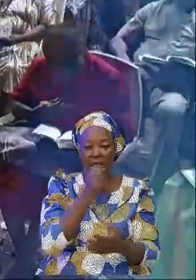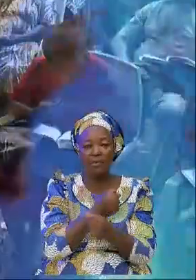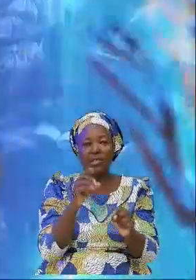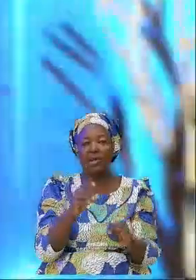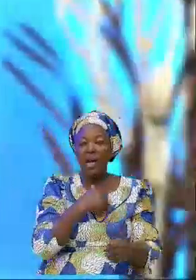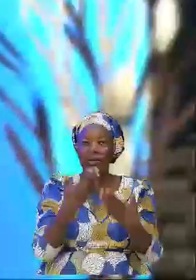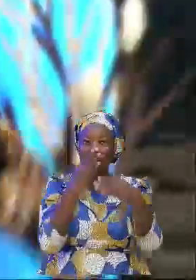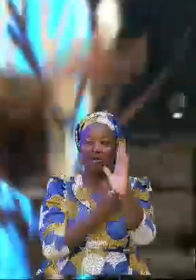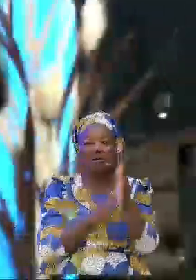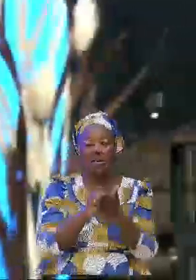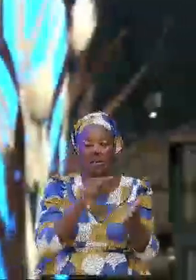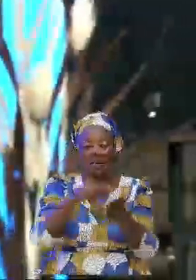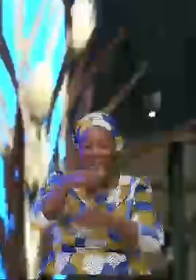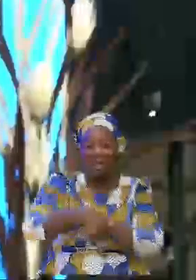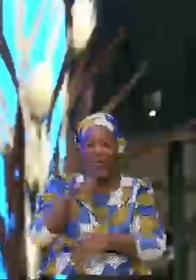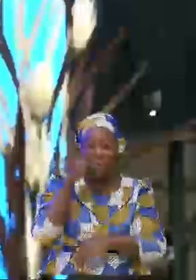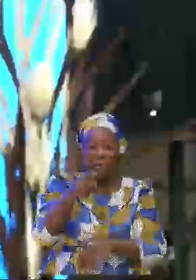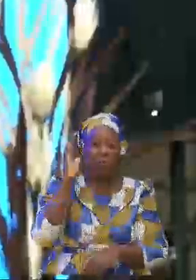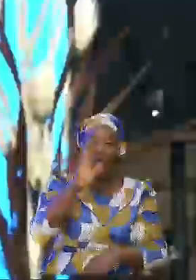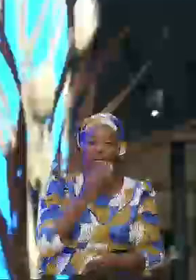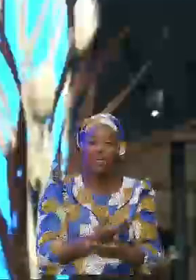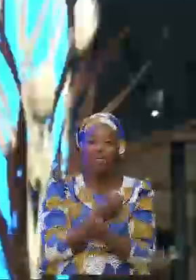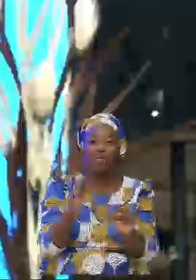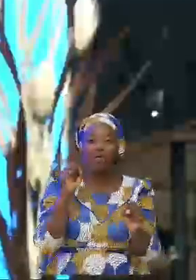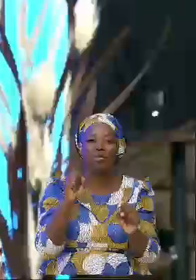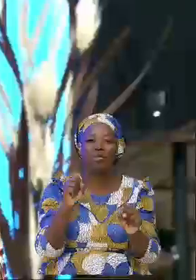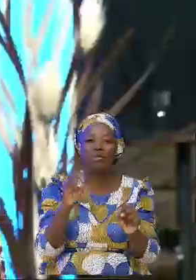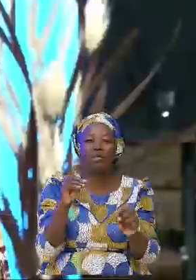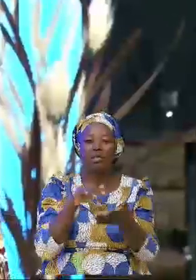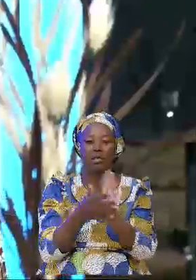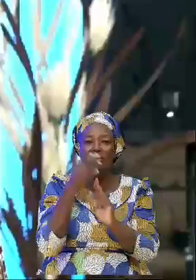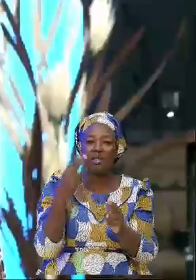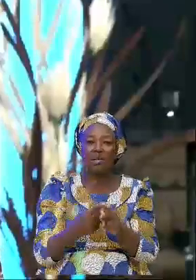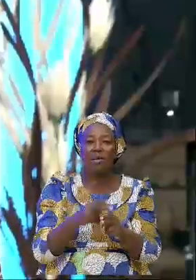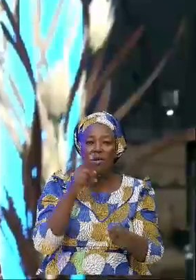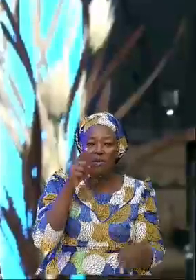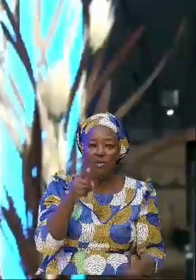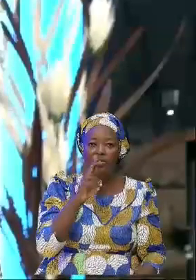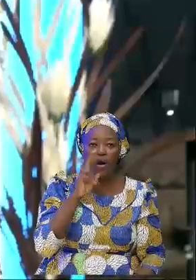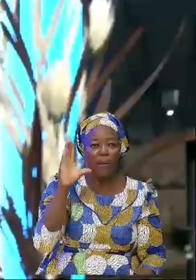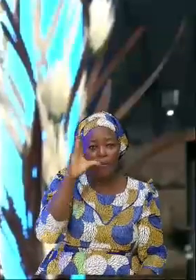am saved. You have to be saved. And thank God tonight, you are going to be saved.